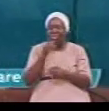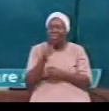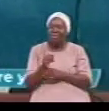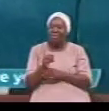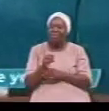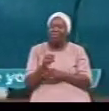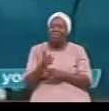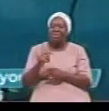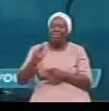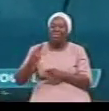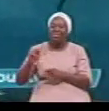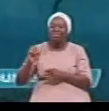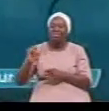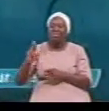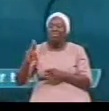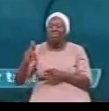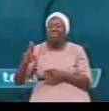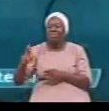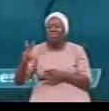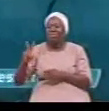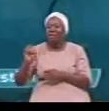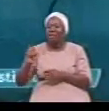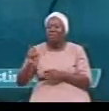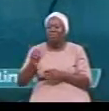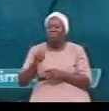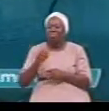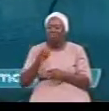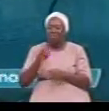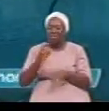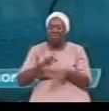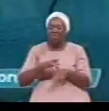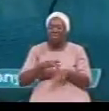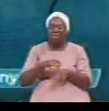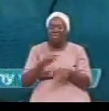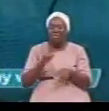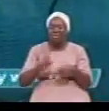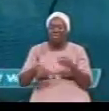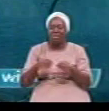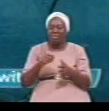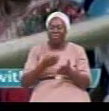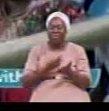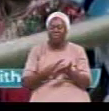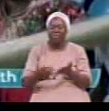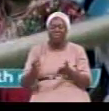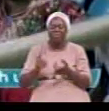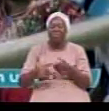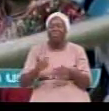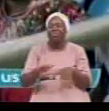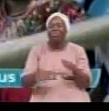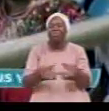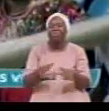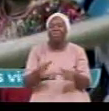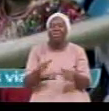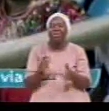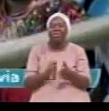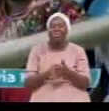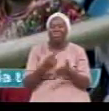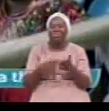the nerves get affected, and that leads to failure to walk. So that's the condition she was having. Thank